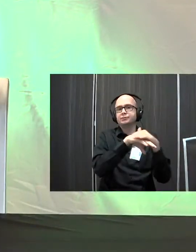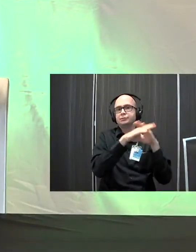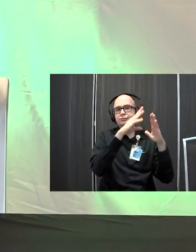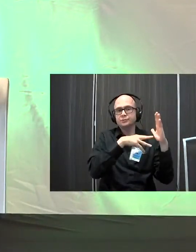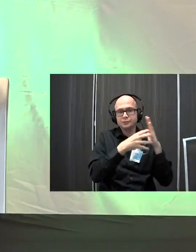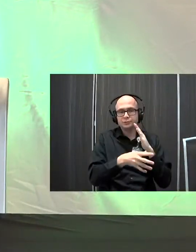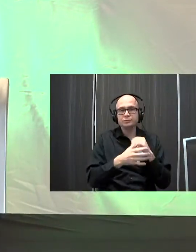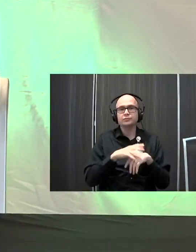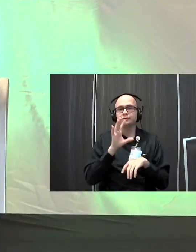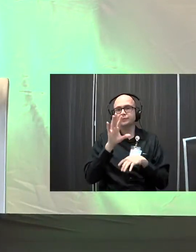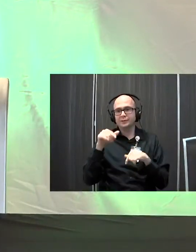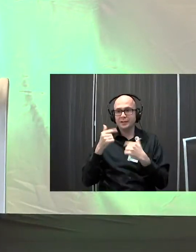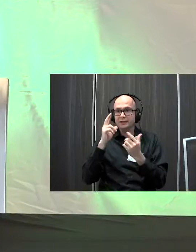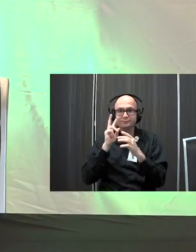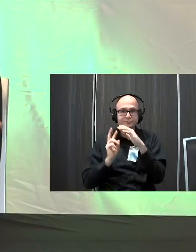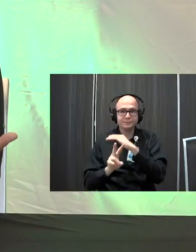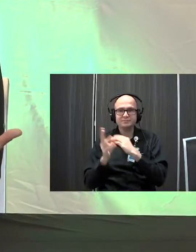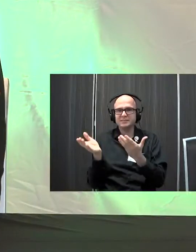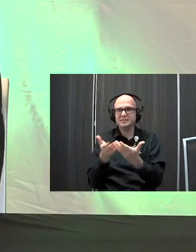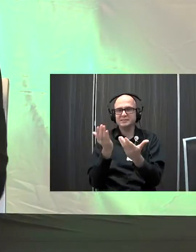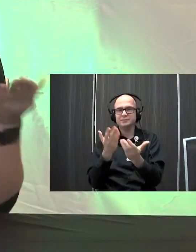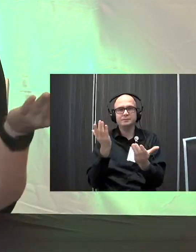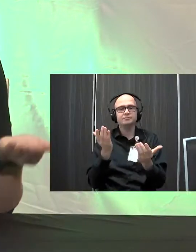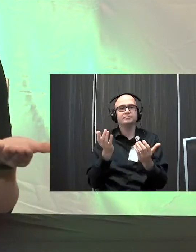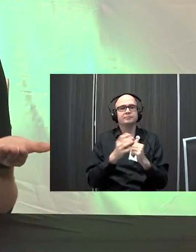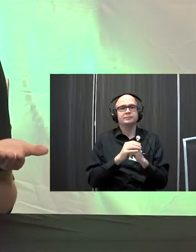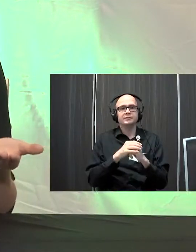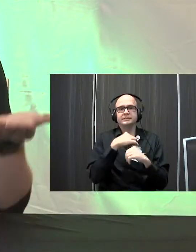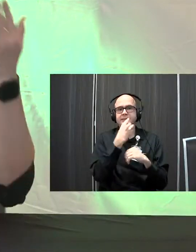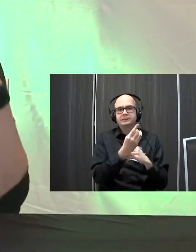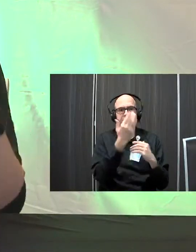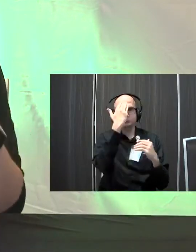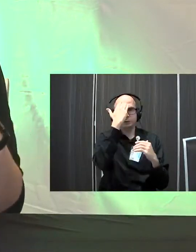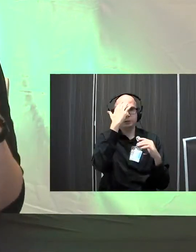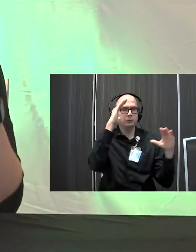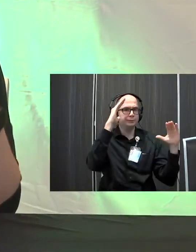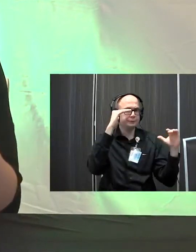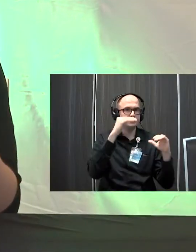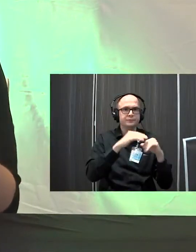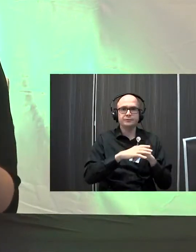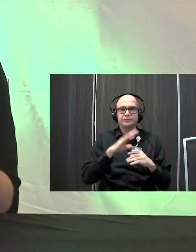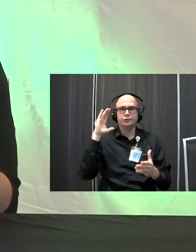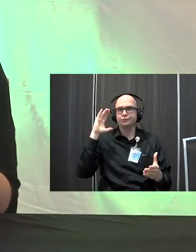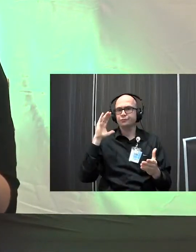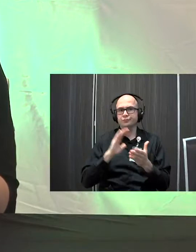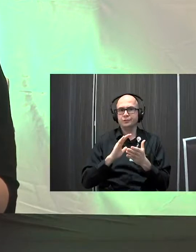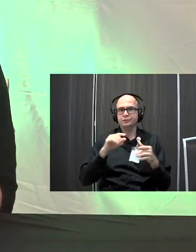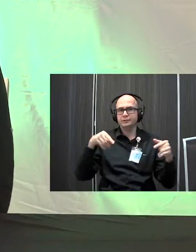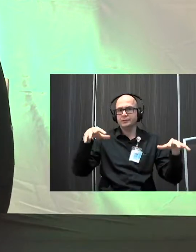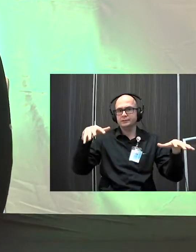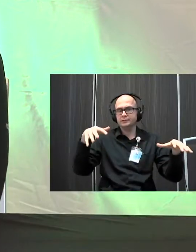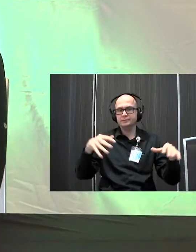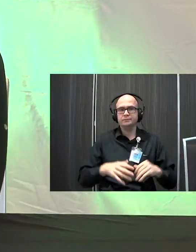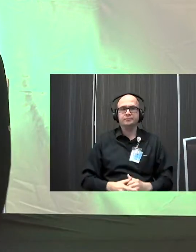or making their lives very predictable, then that can help them just know what to expect and just automatically reduce some of that